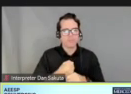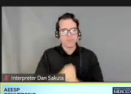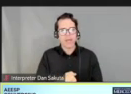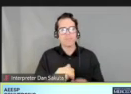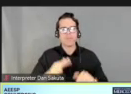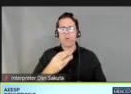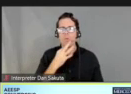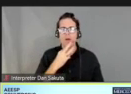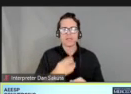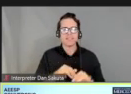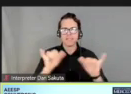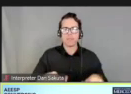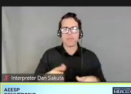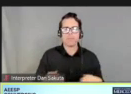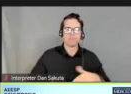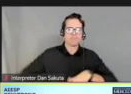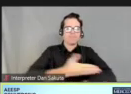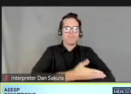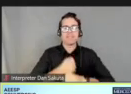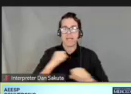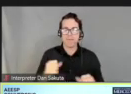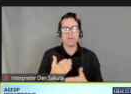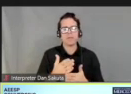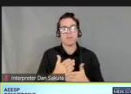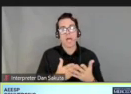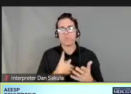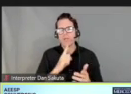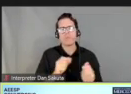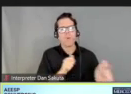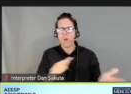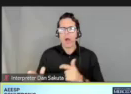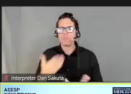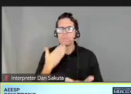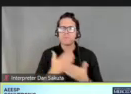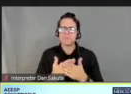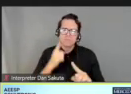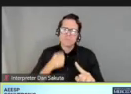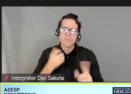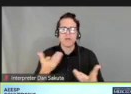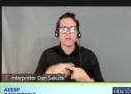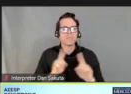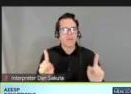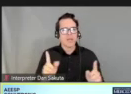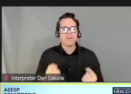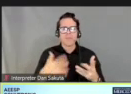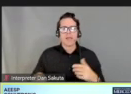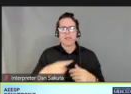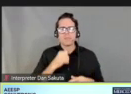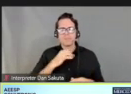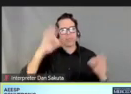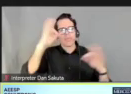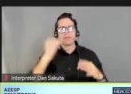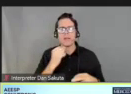safe. Some of them were, all of them I think were well-intentioned, but many of them were detached from reality, detached